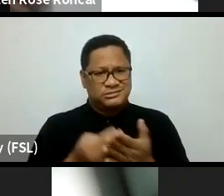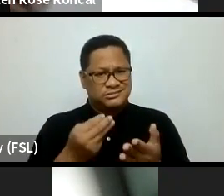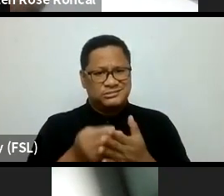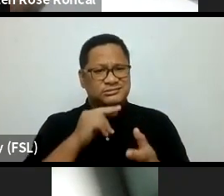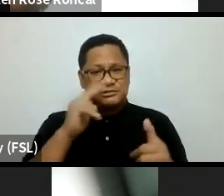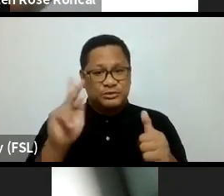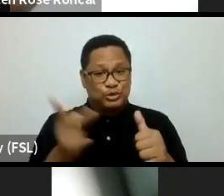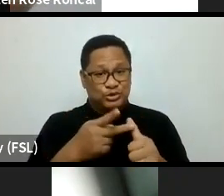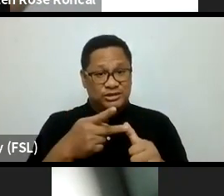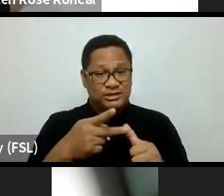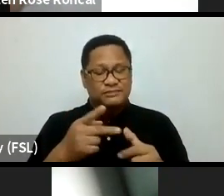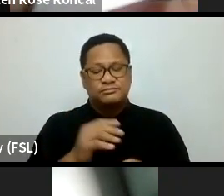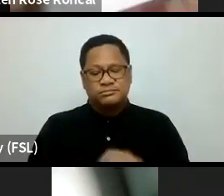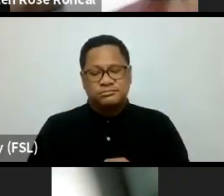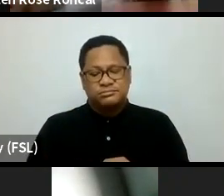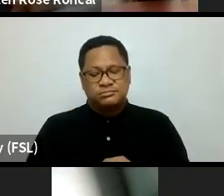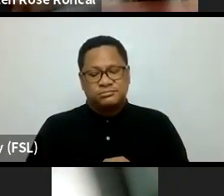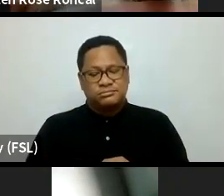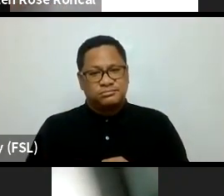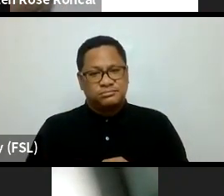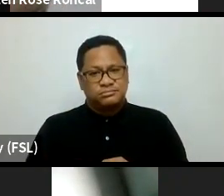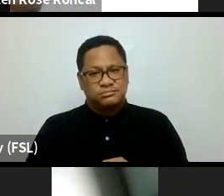priority.